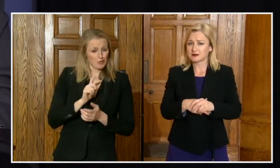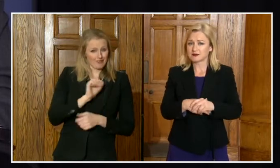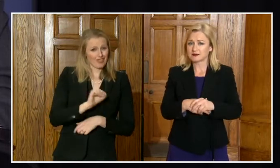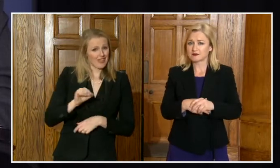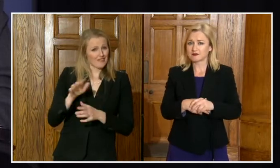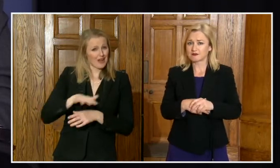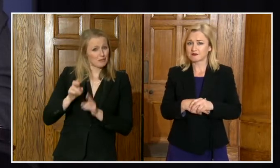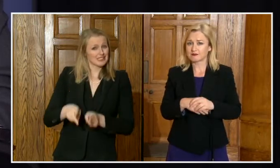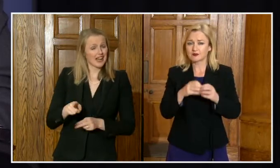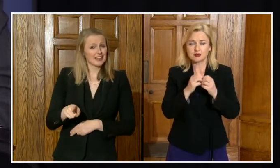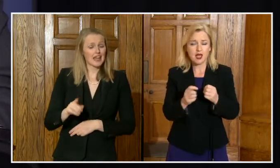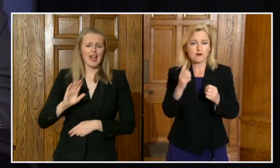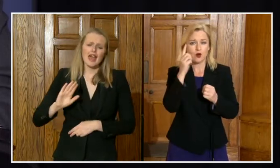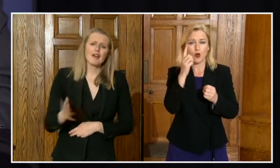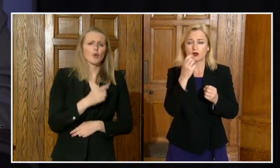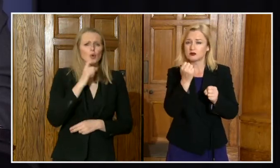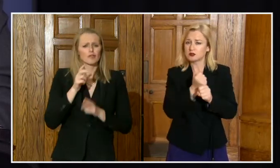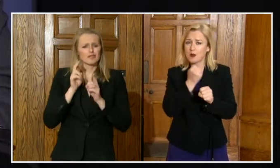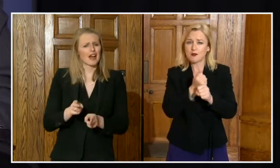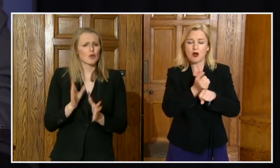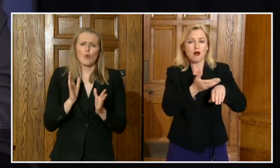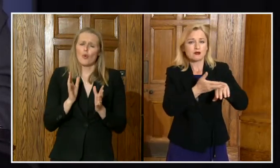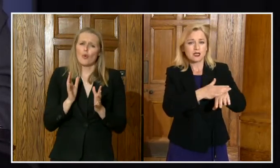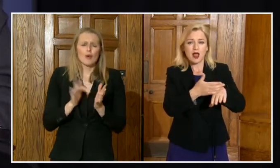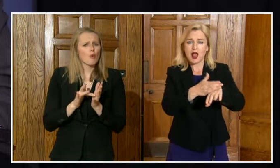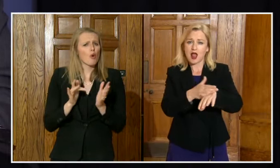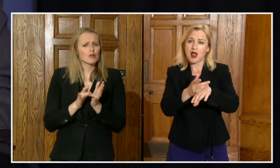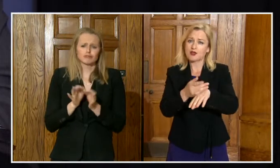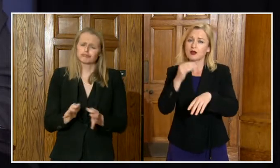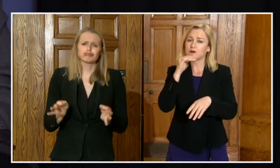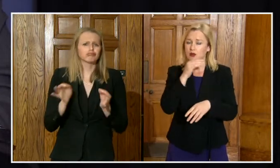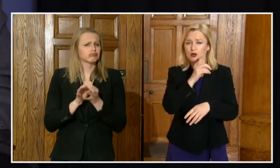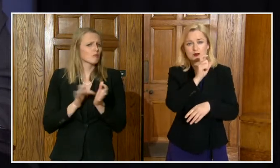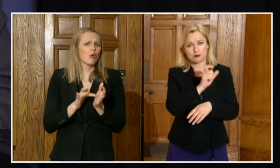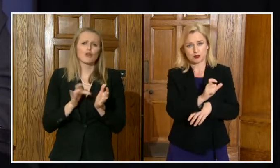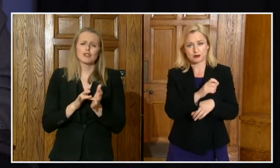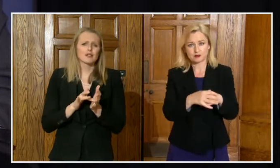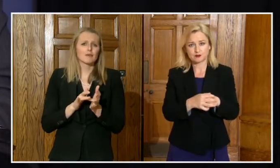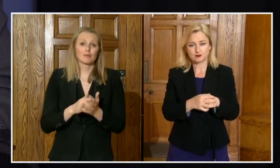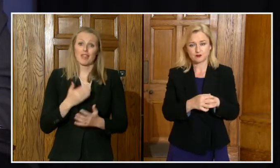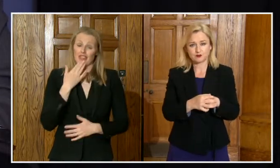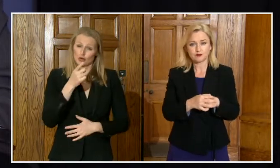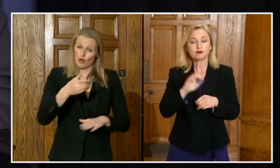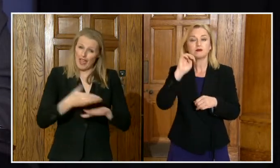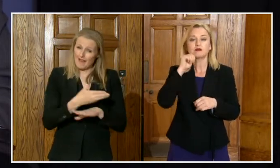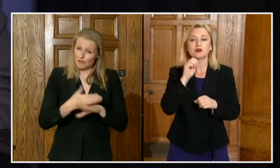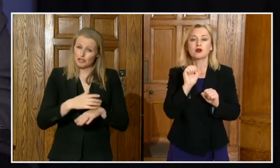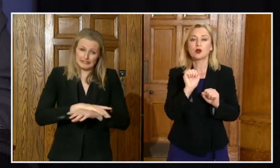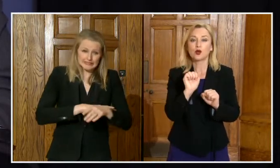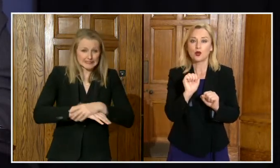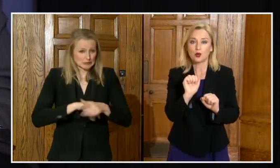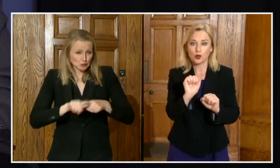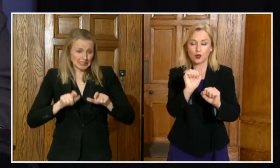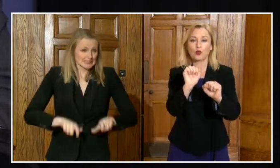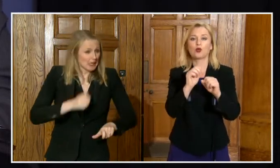and every one of those deaths count. It is only because of your efforts that we have been able to